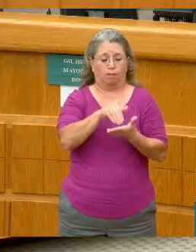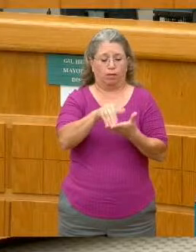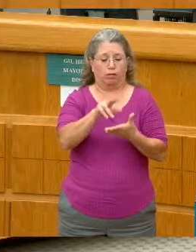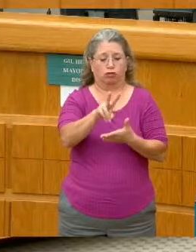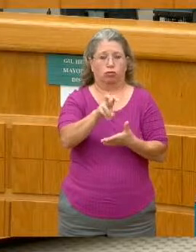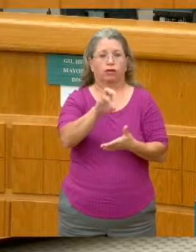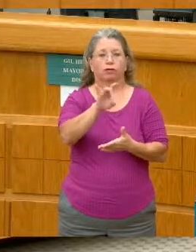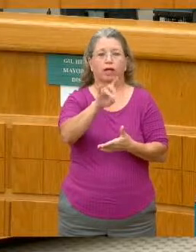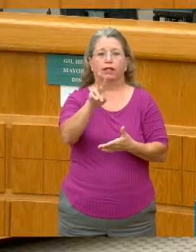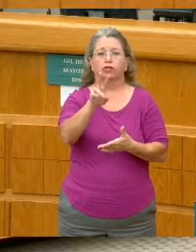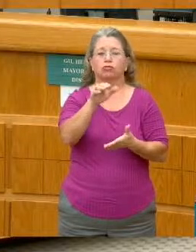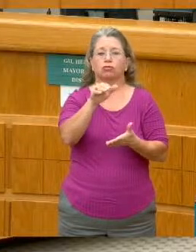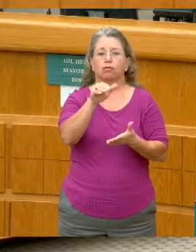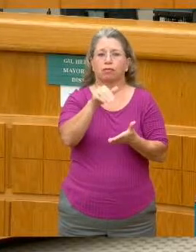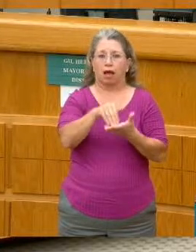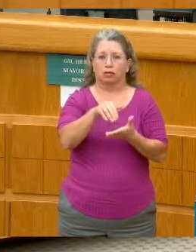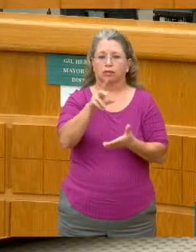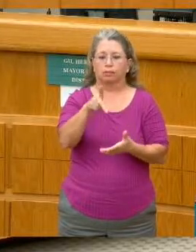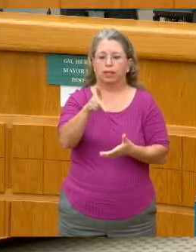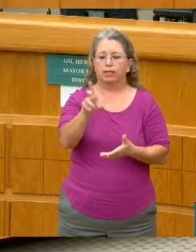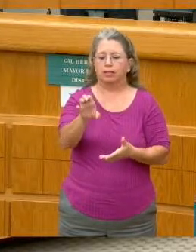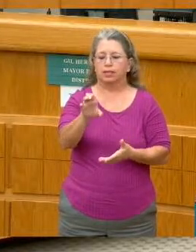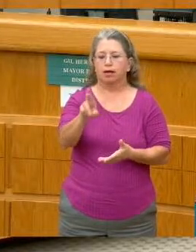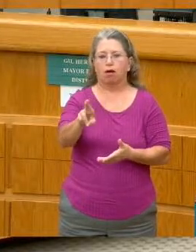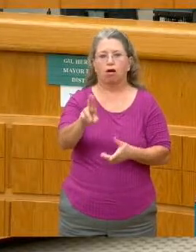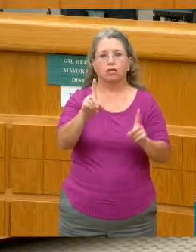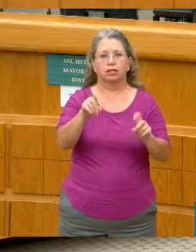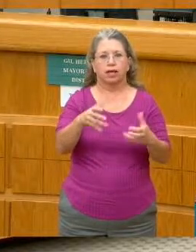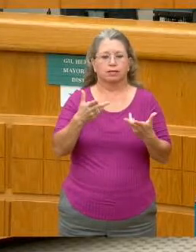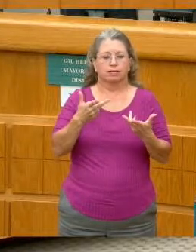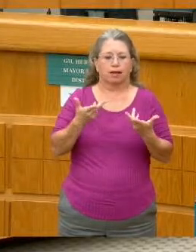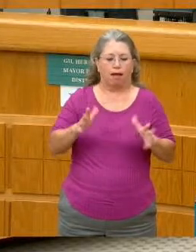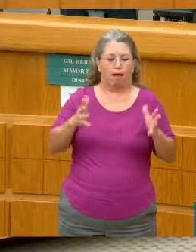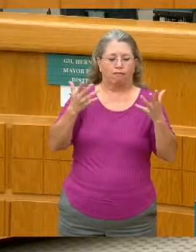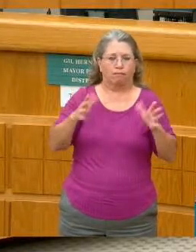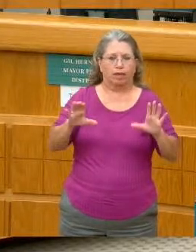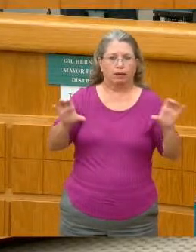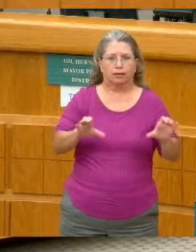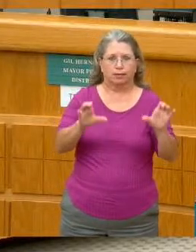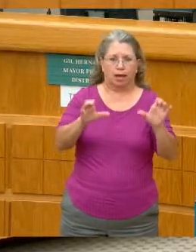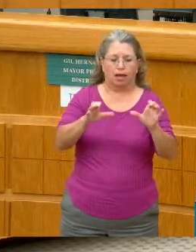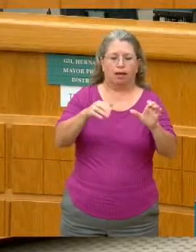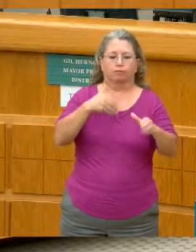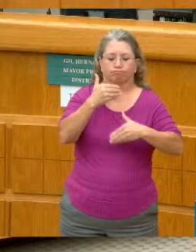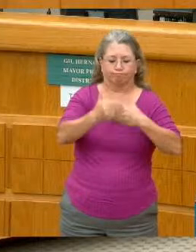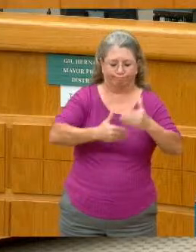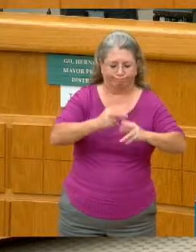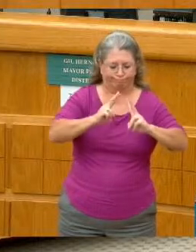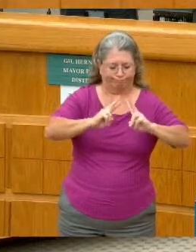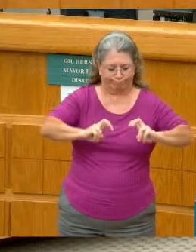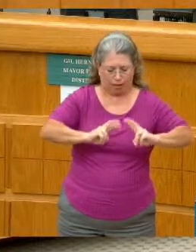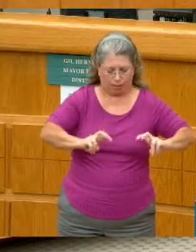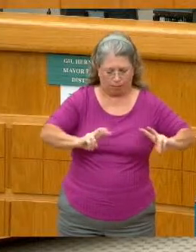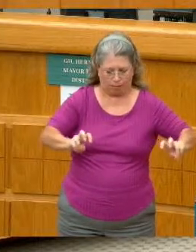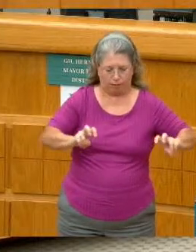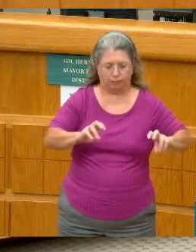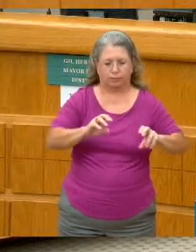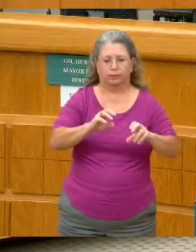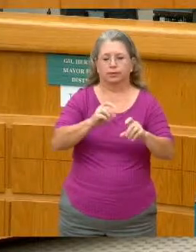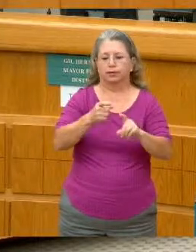4,282,000 PCR tests have been reported as processed in areas such as